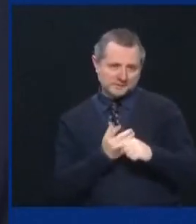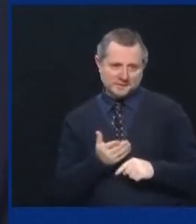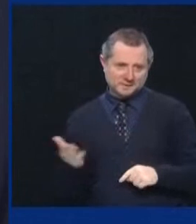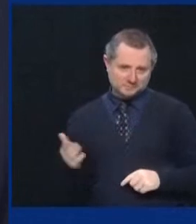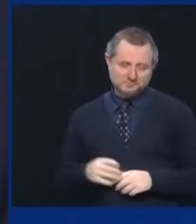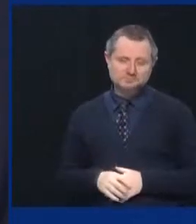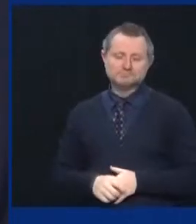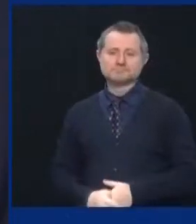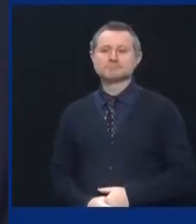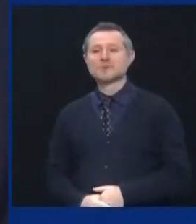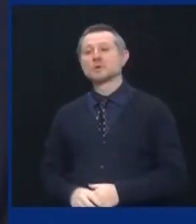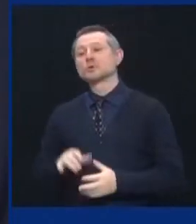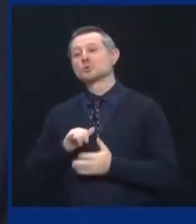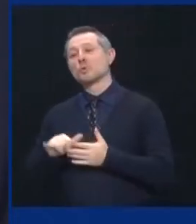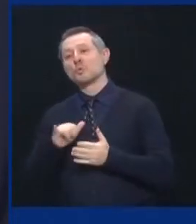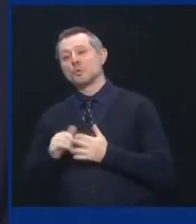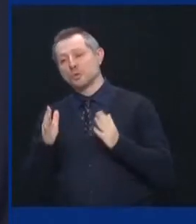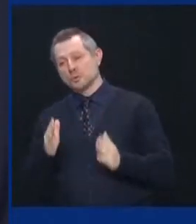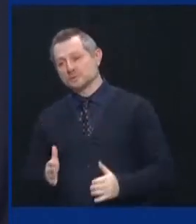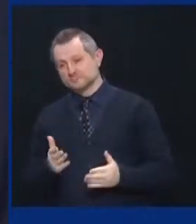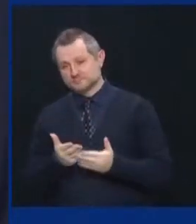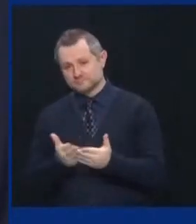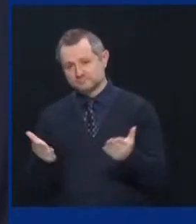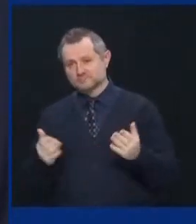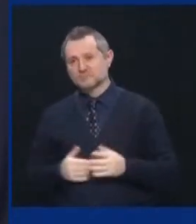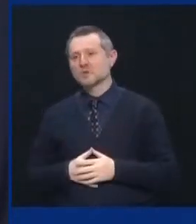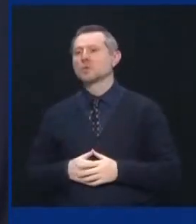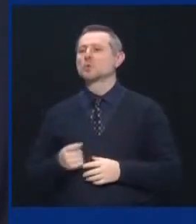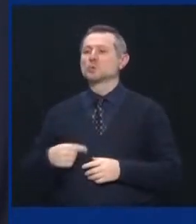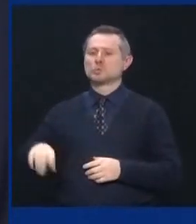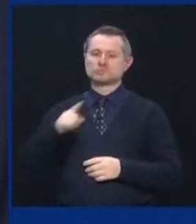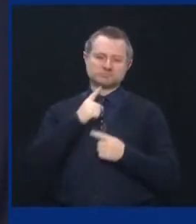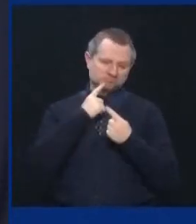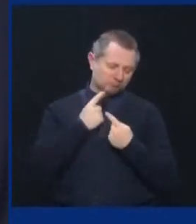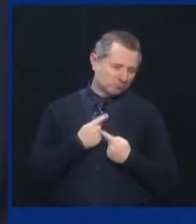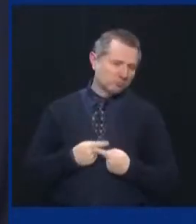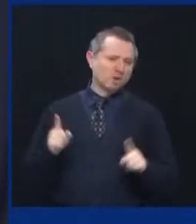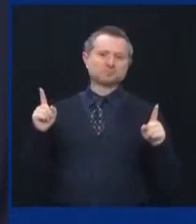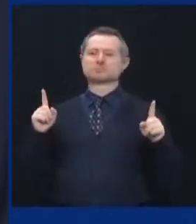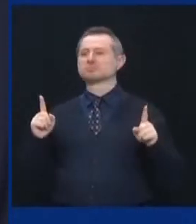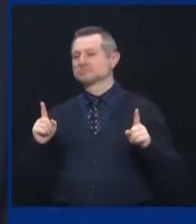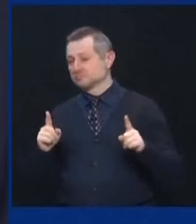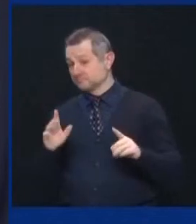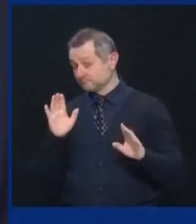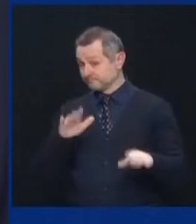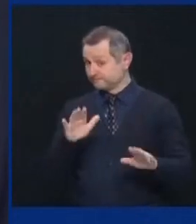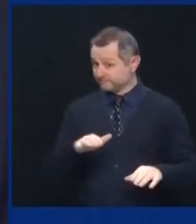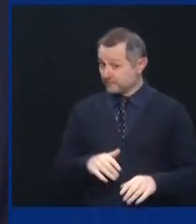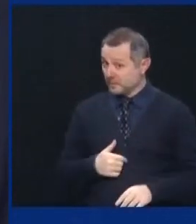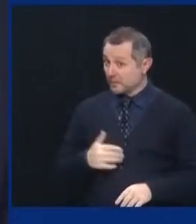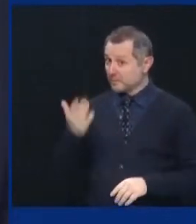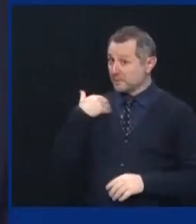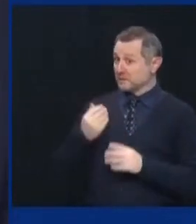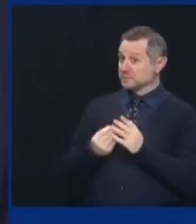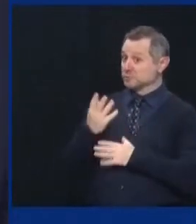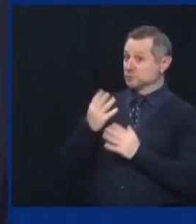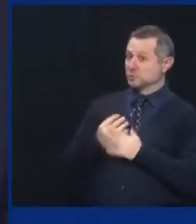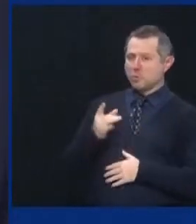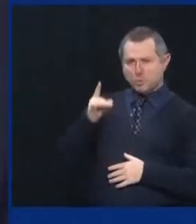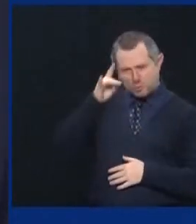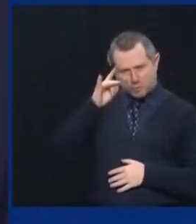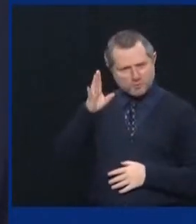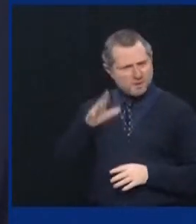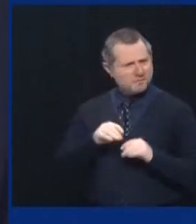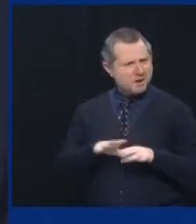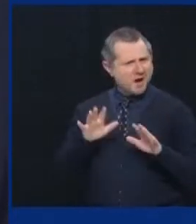New Yorkers really rose to the occasion. That infection rate did not come down magically. That